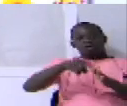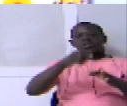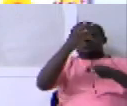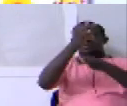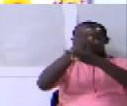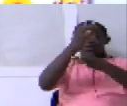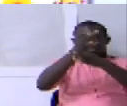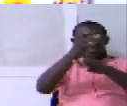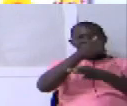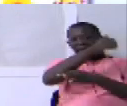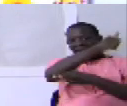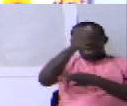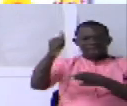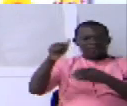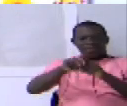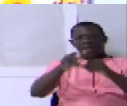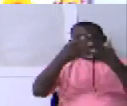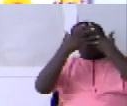officer.